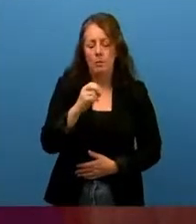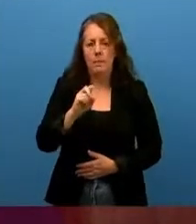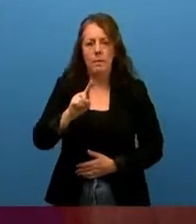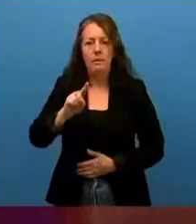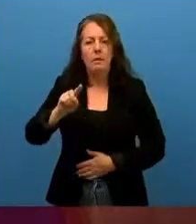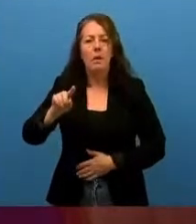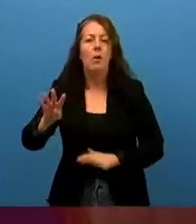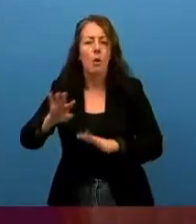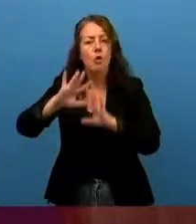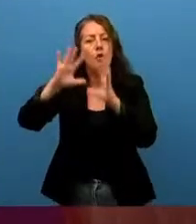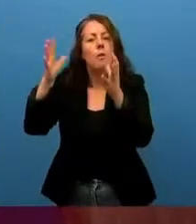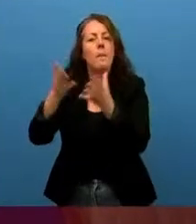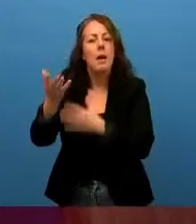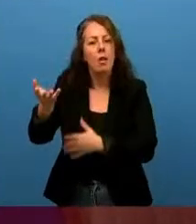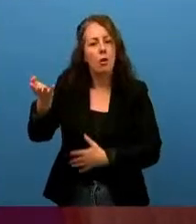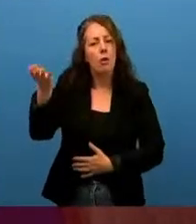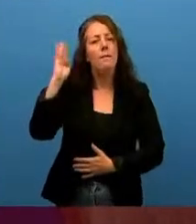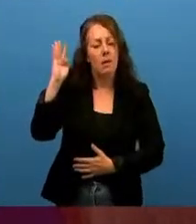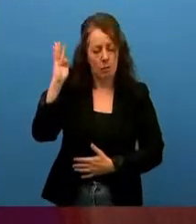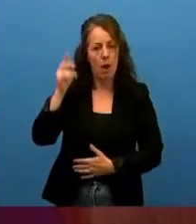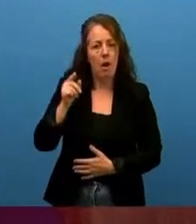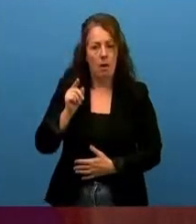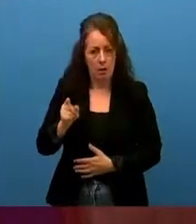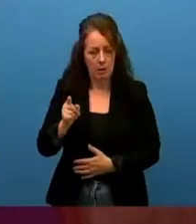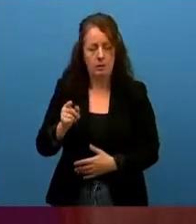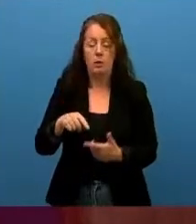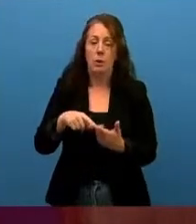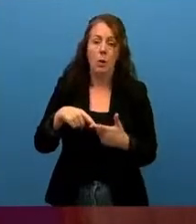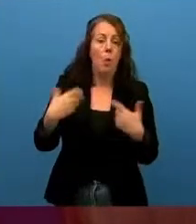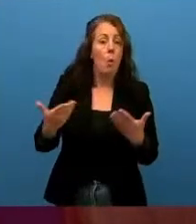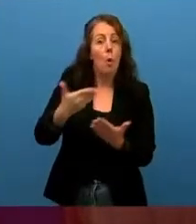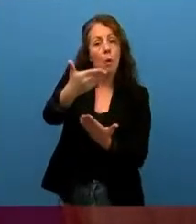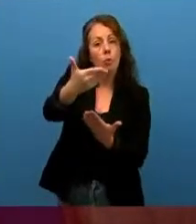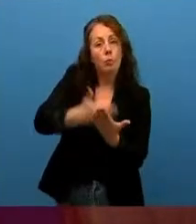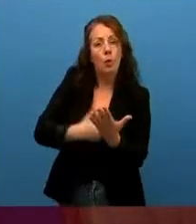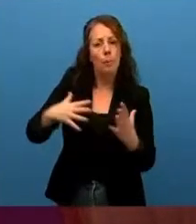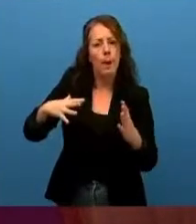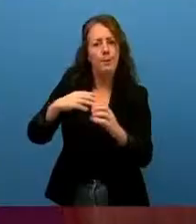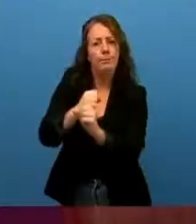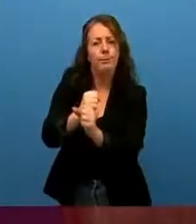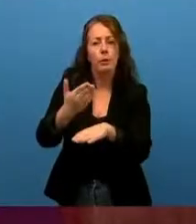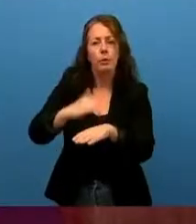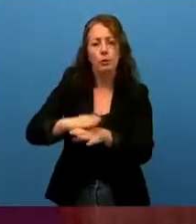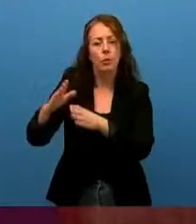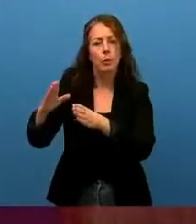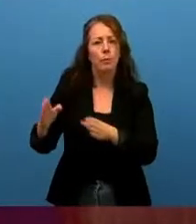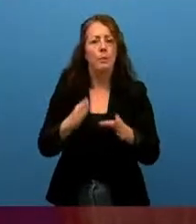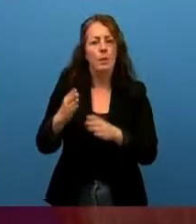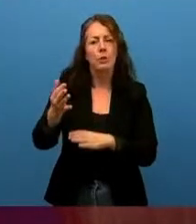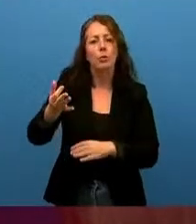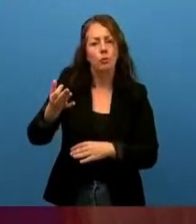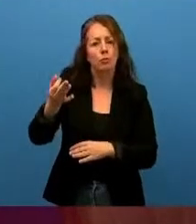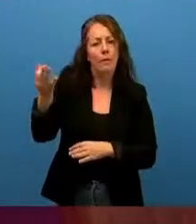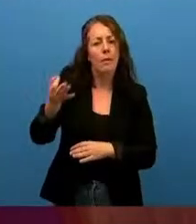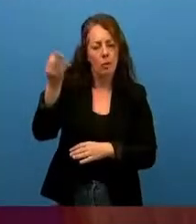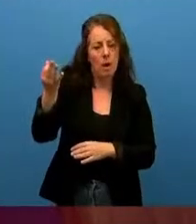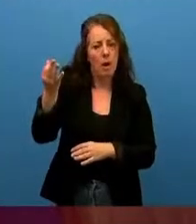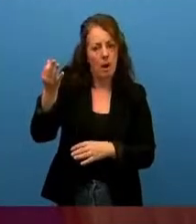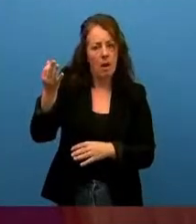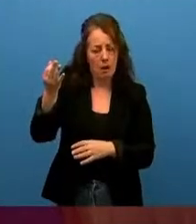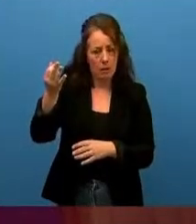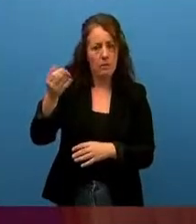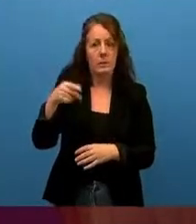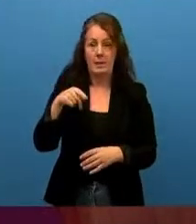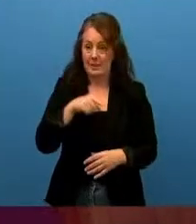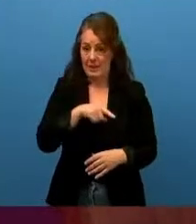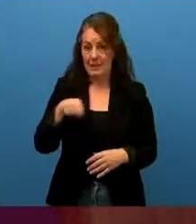of the ADLA outcome document of the Global Indigenous Preparatory Conference, is something that we hold high in regard. We are